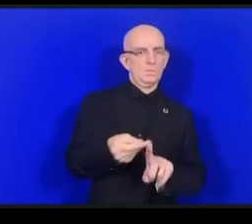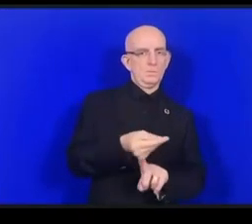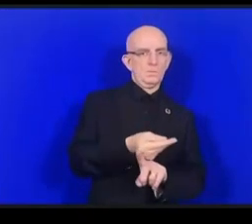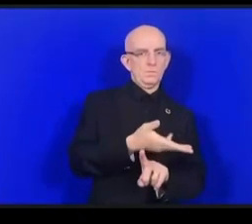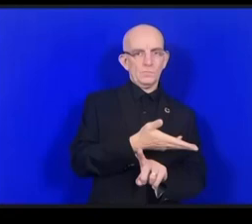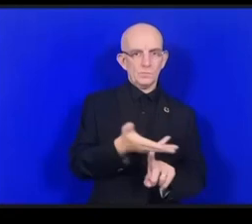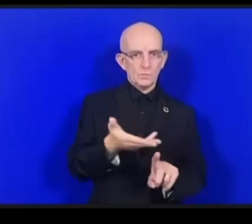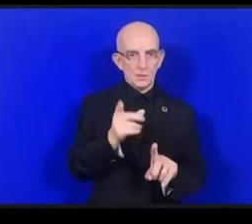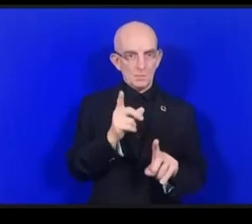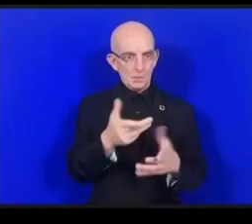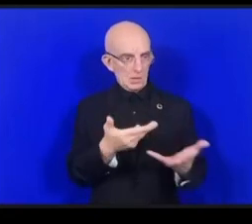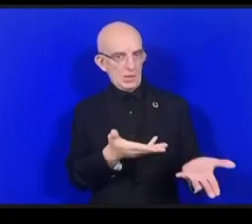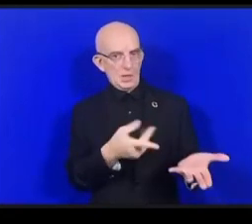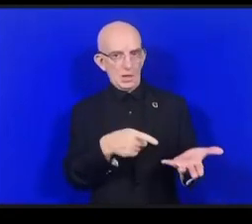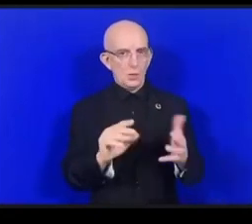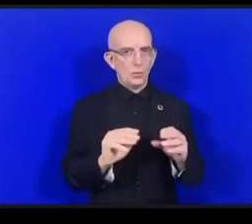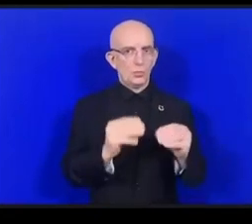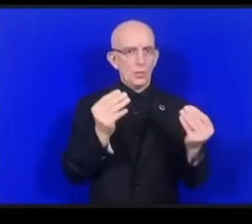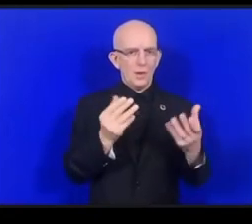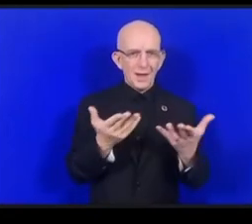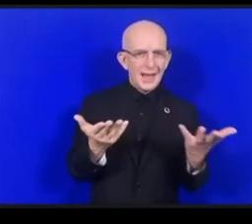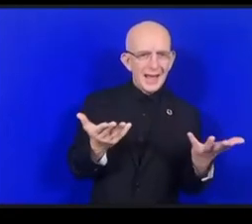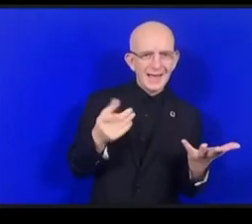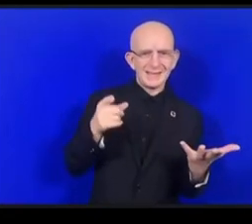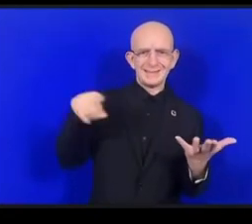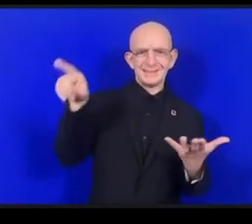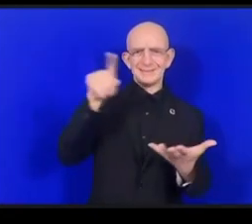and also